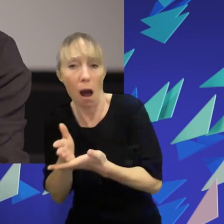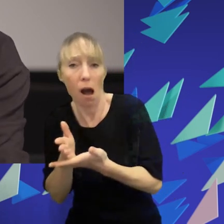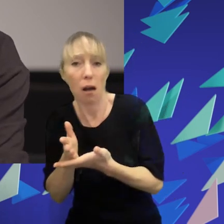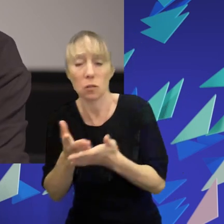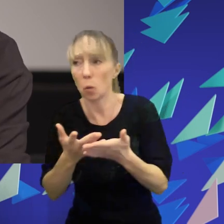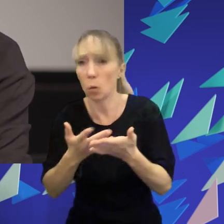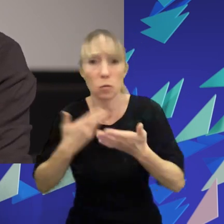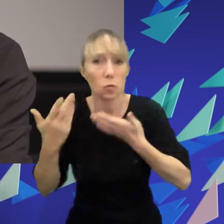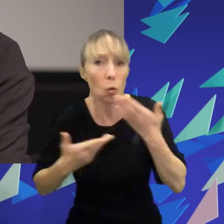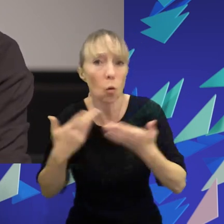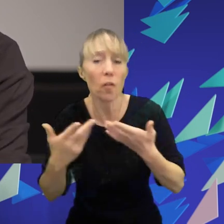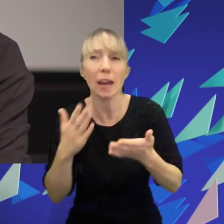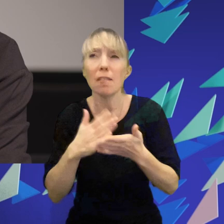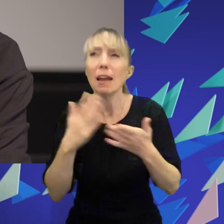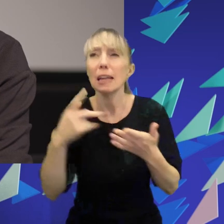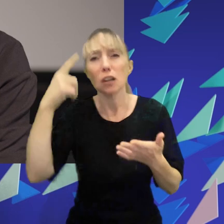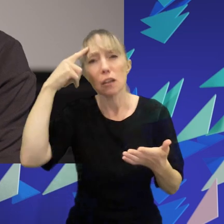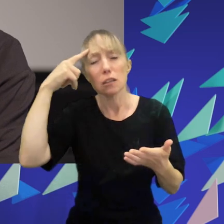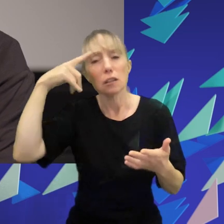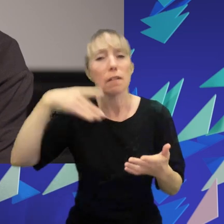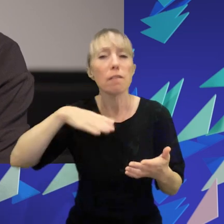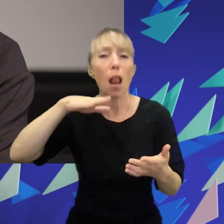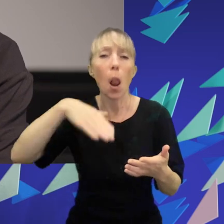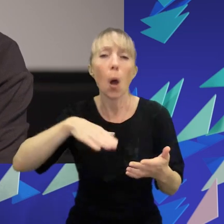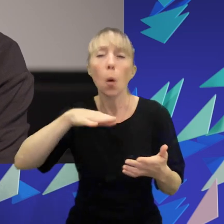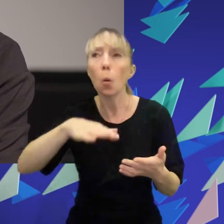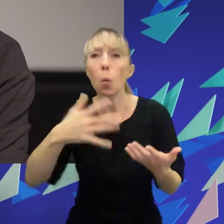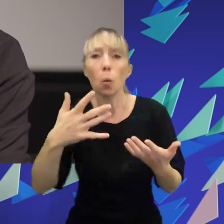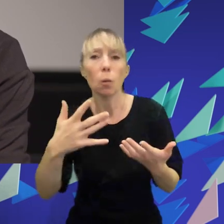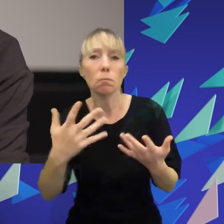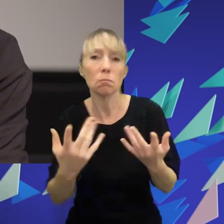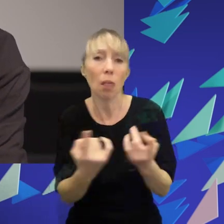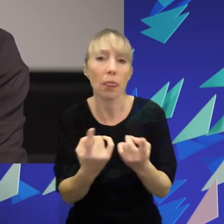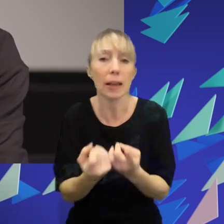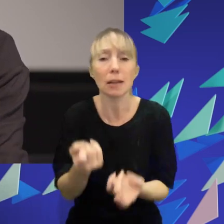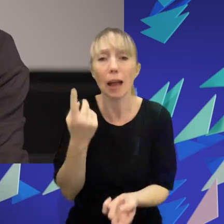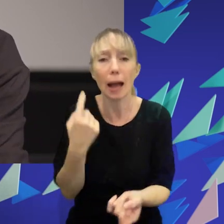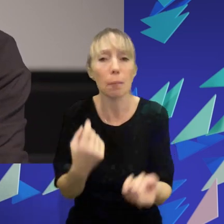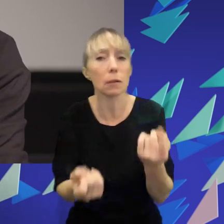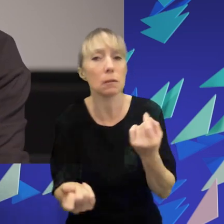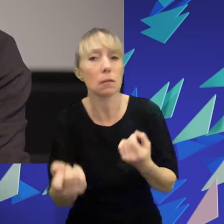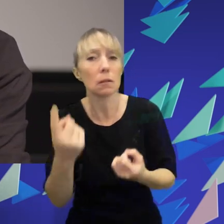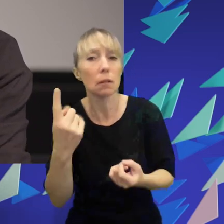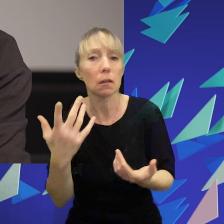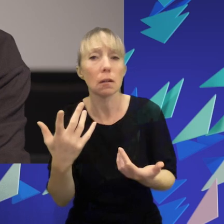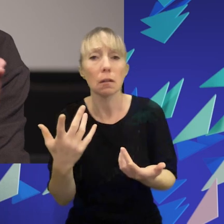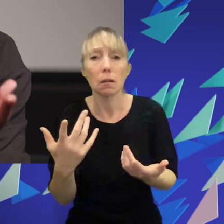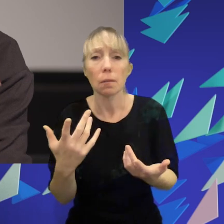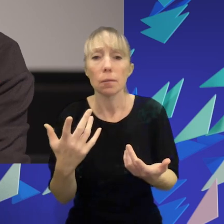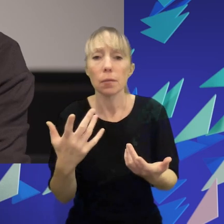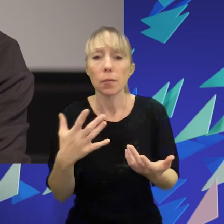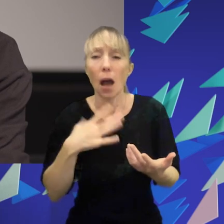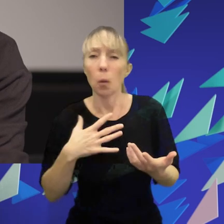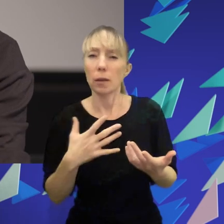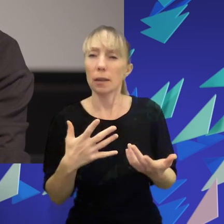in a state of mind, it's a flow of consciousness. There's things happening, and I want this to be like a